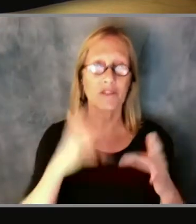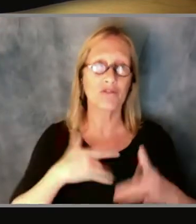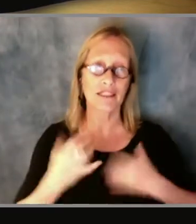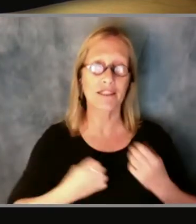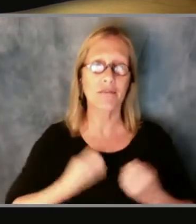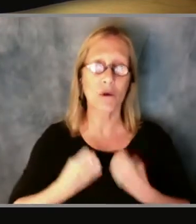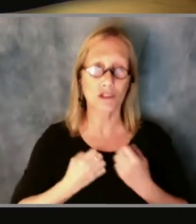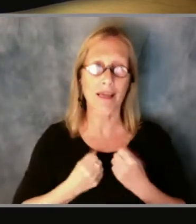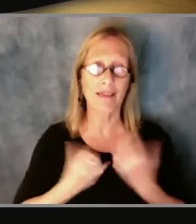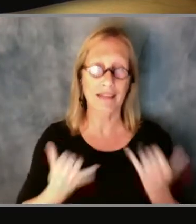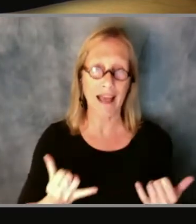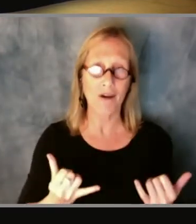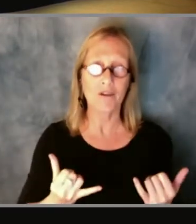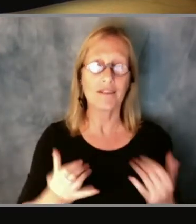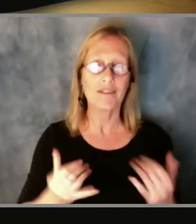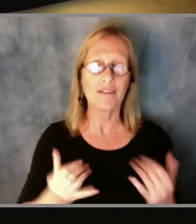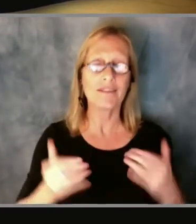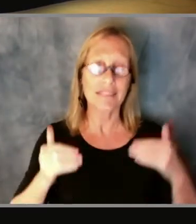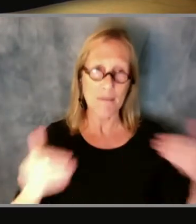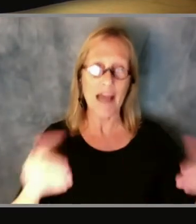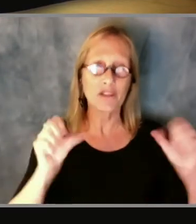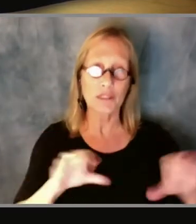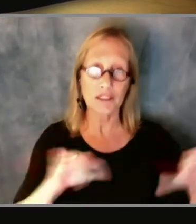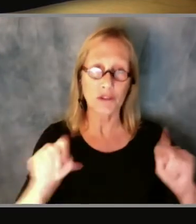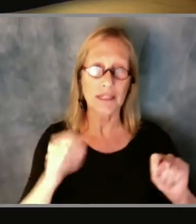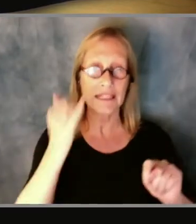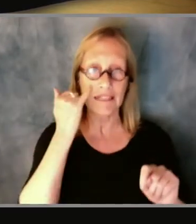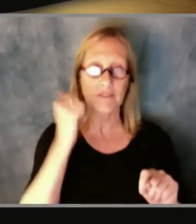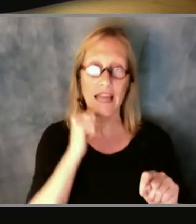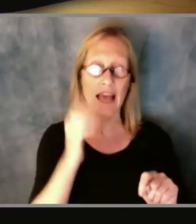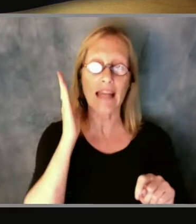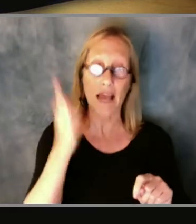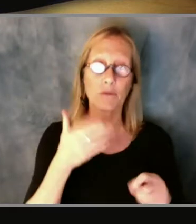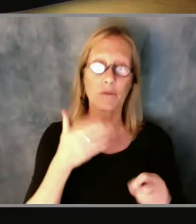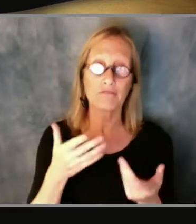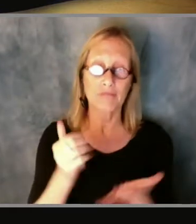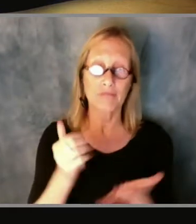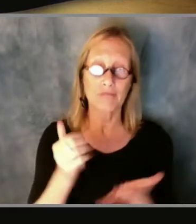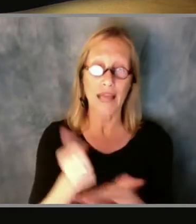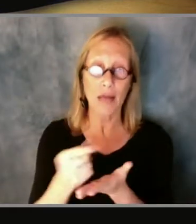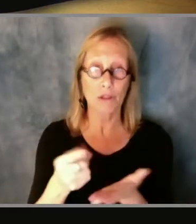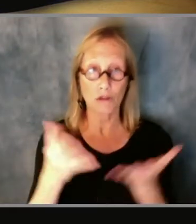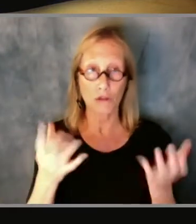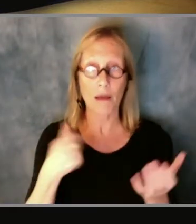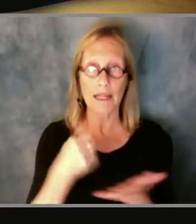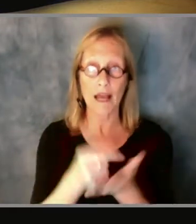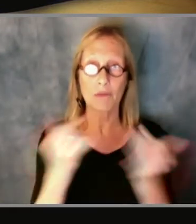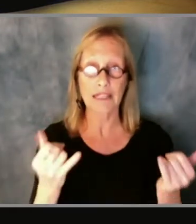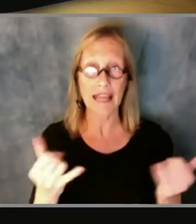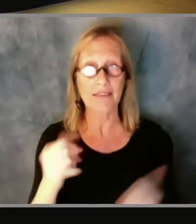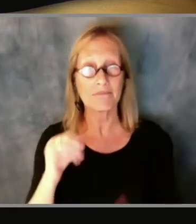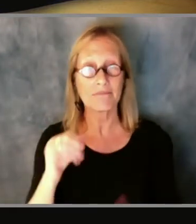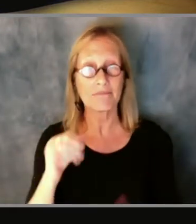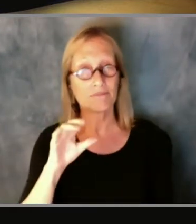it. If not, I'll step in. Would you like for me to do that?